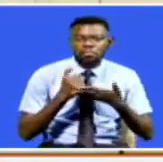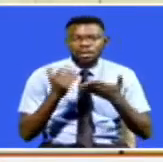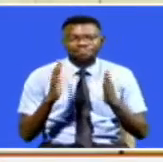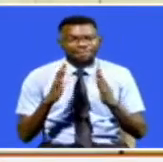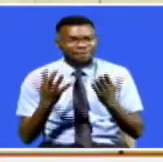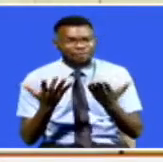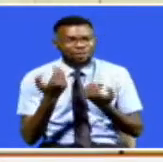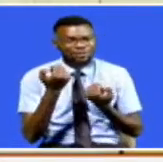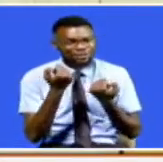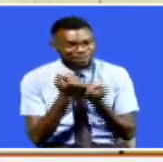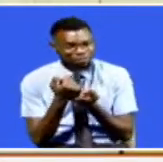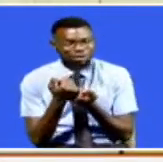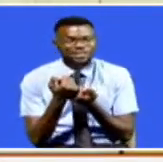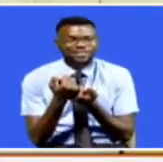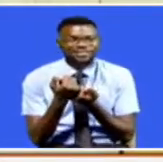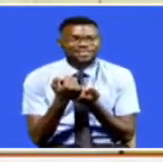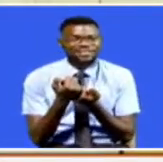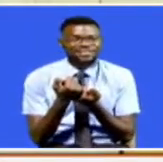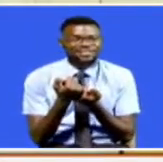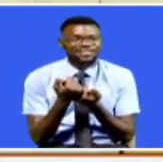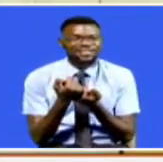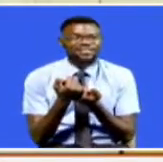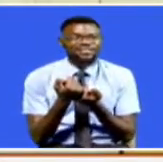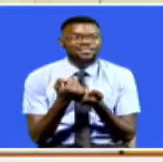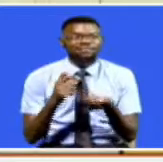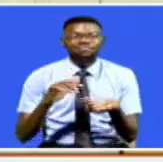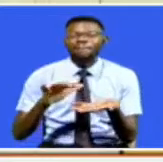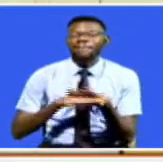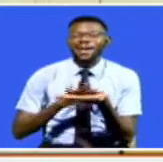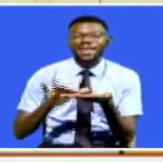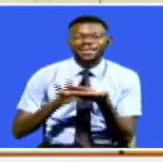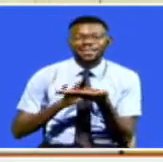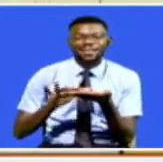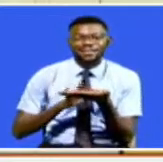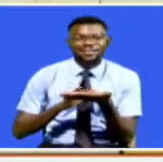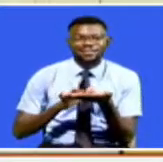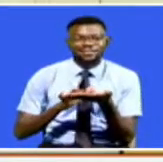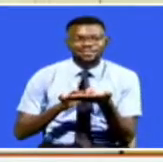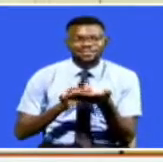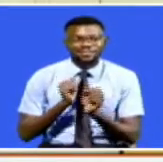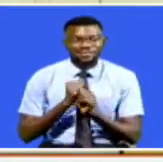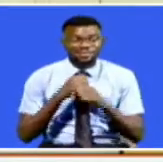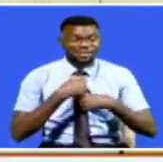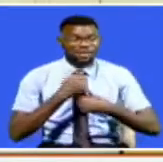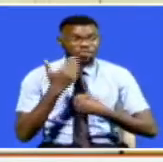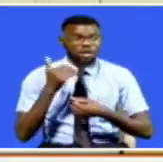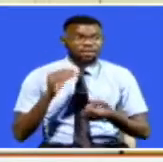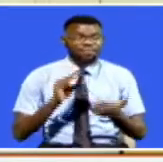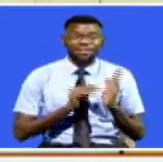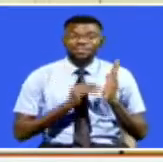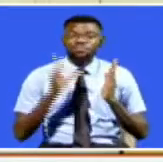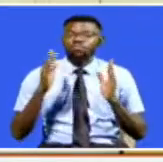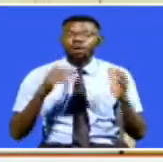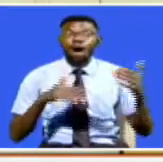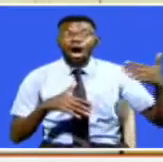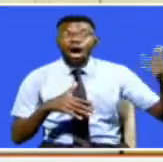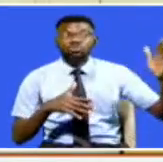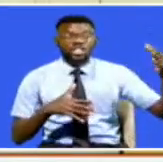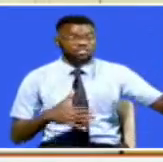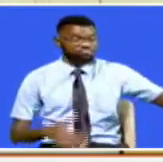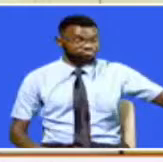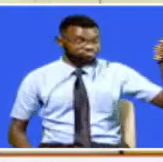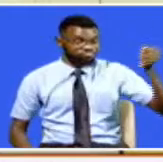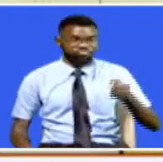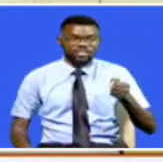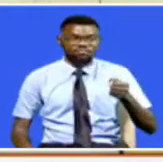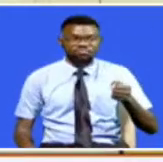support in actually producing such material. Because it's also expensive to bring somebody from outside, as